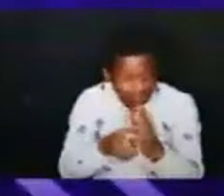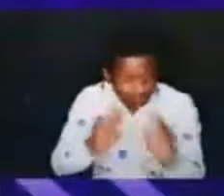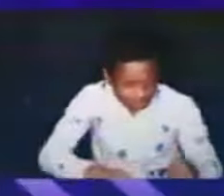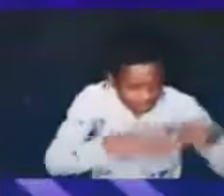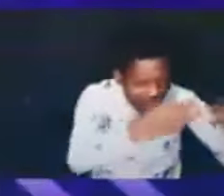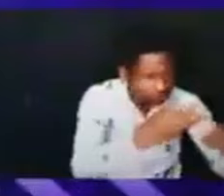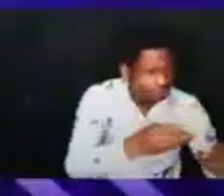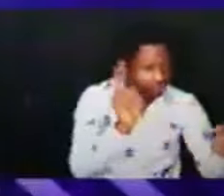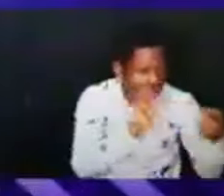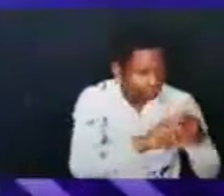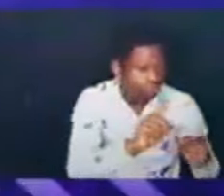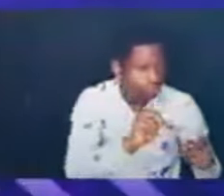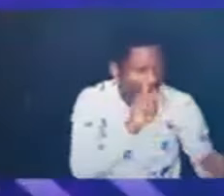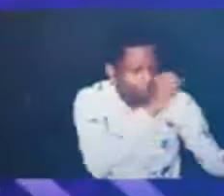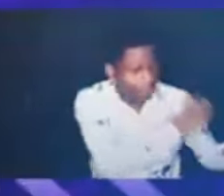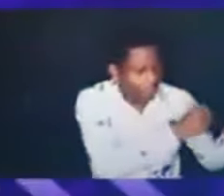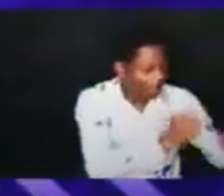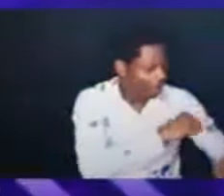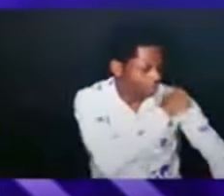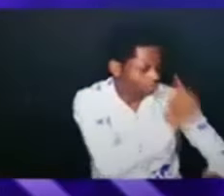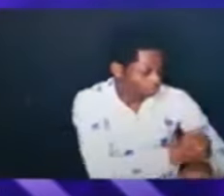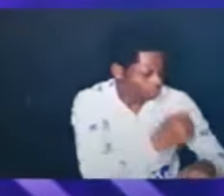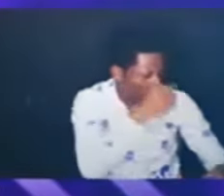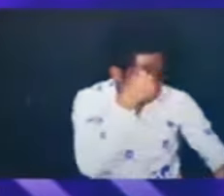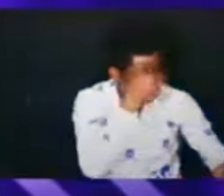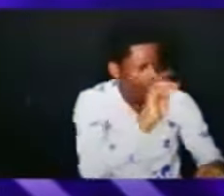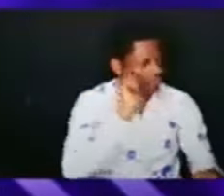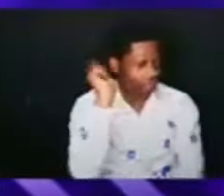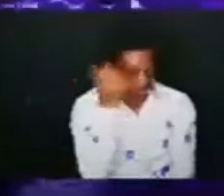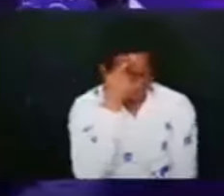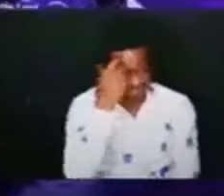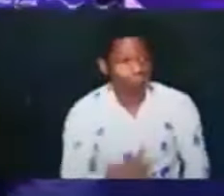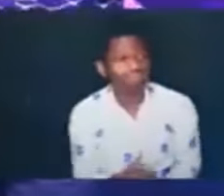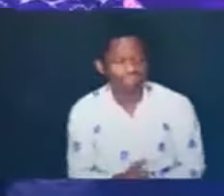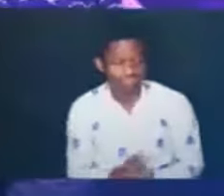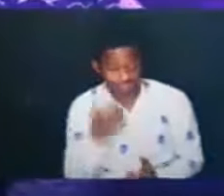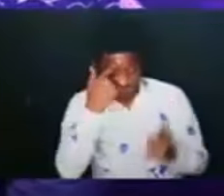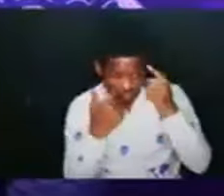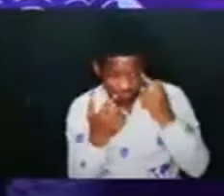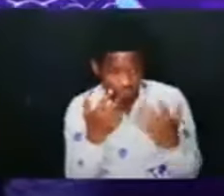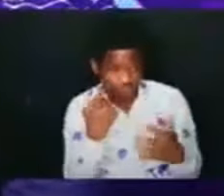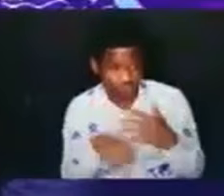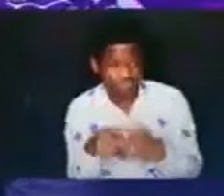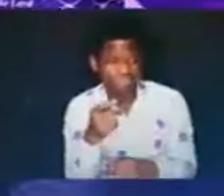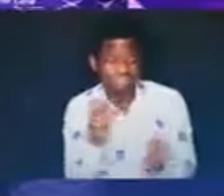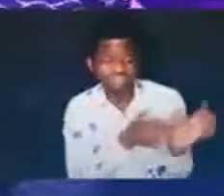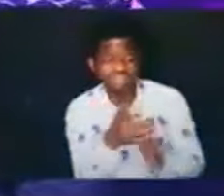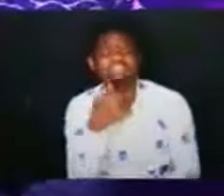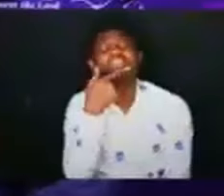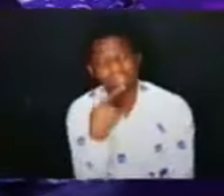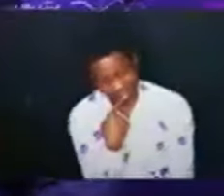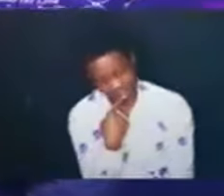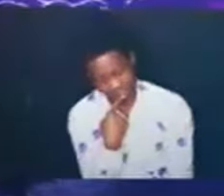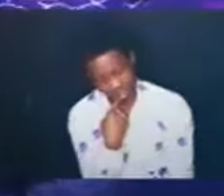hand him over to the power and authority of the governor. Now, where you know, I say, I'm rado any emra nini tumi